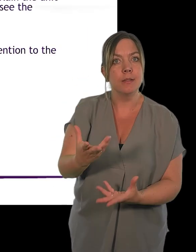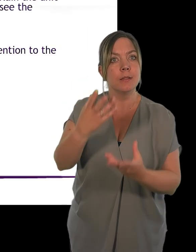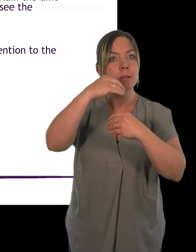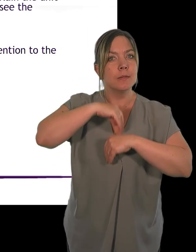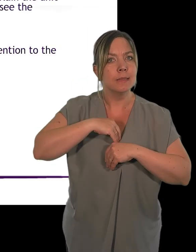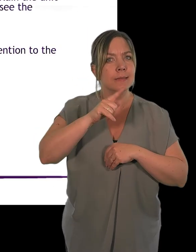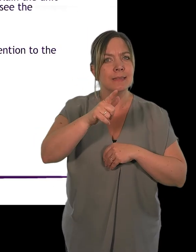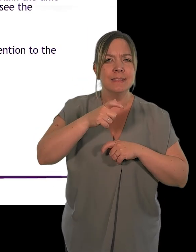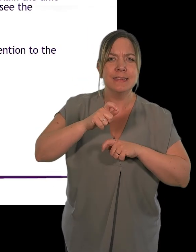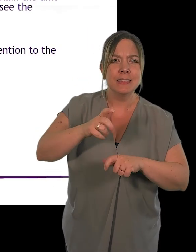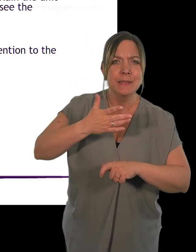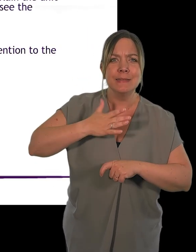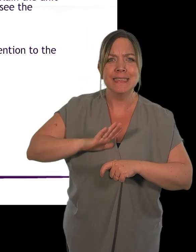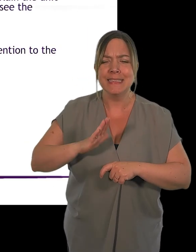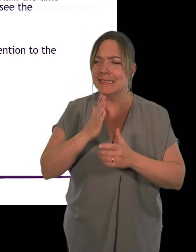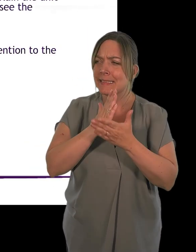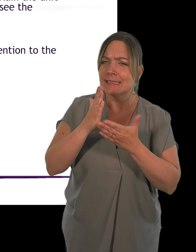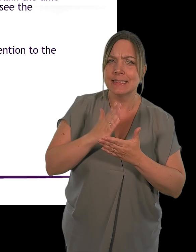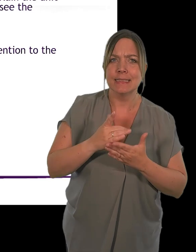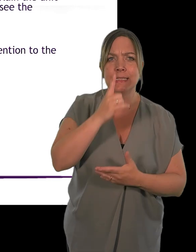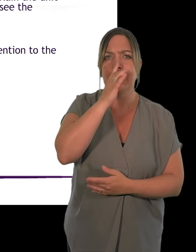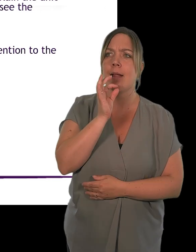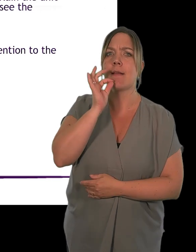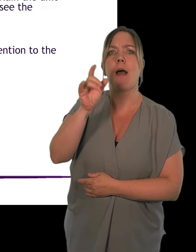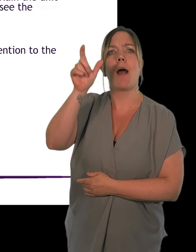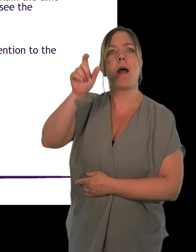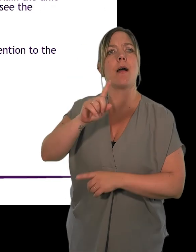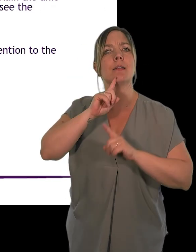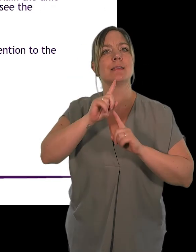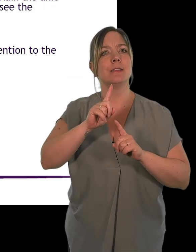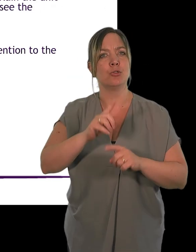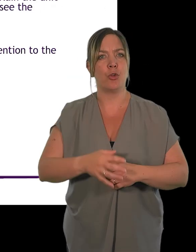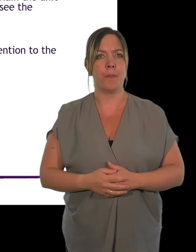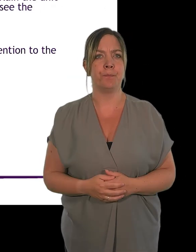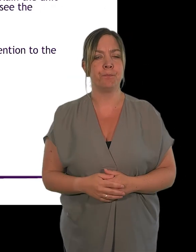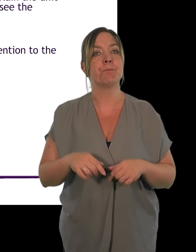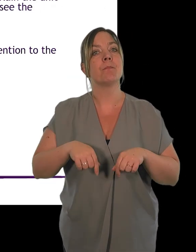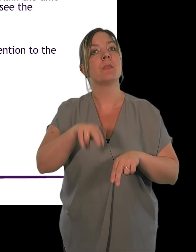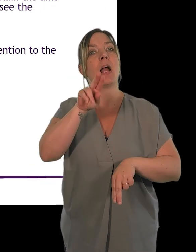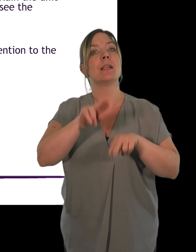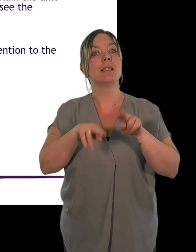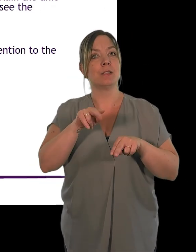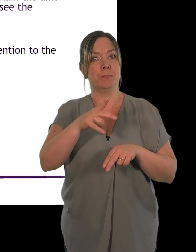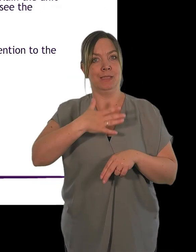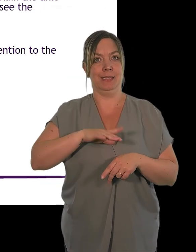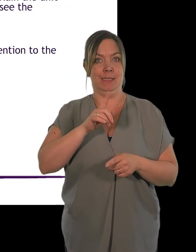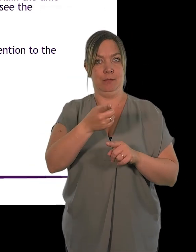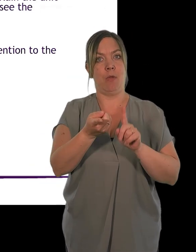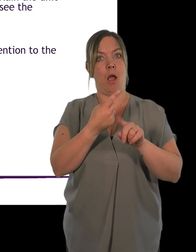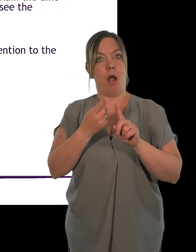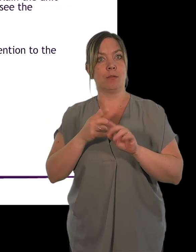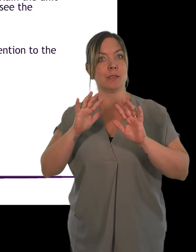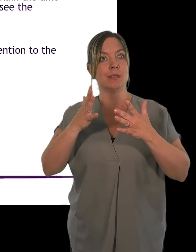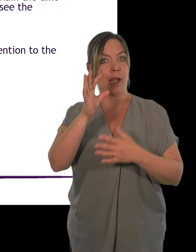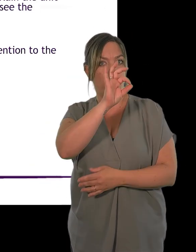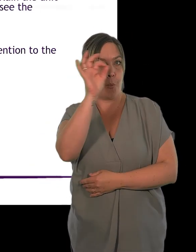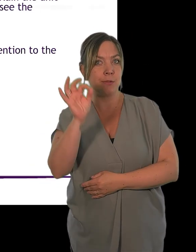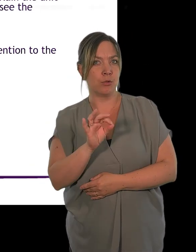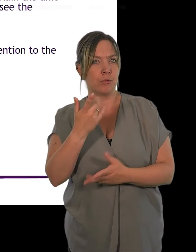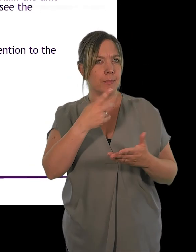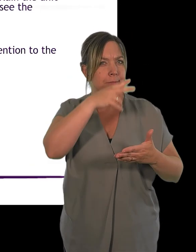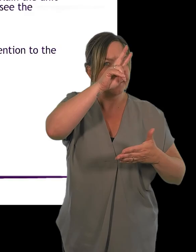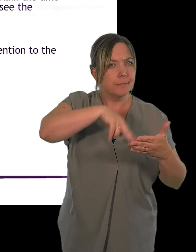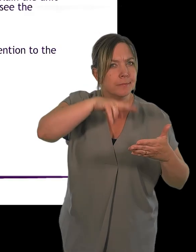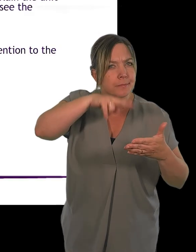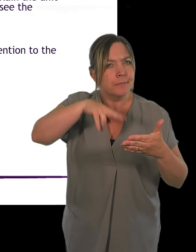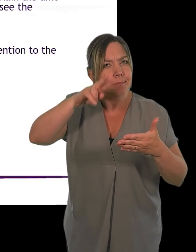The assessment requires you to answer 10 questions, so read these carefully, paying close attention to the requirements